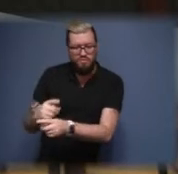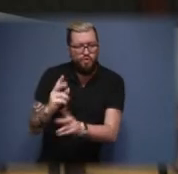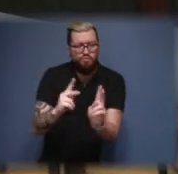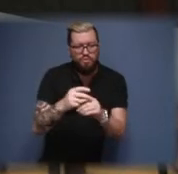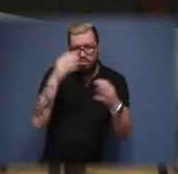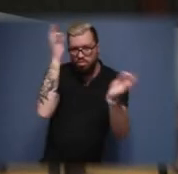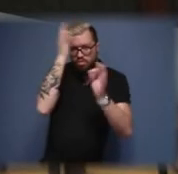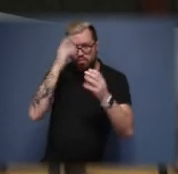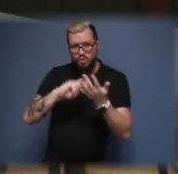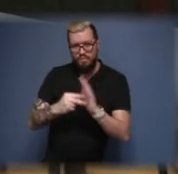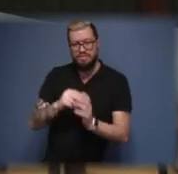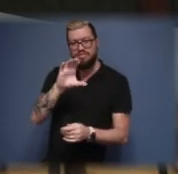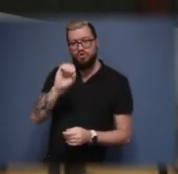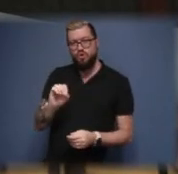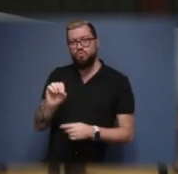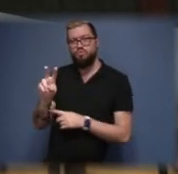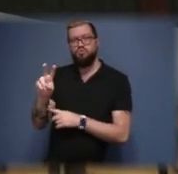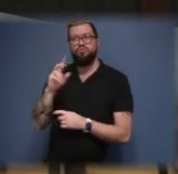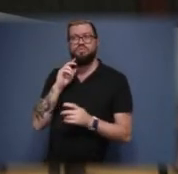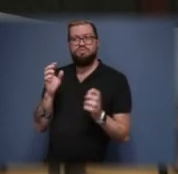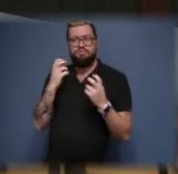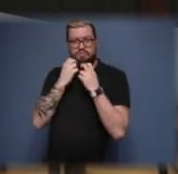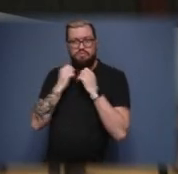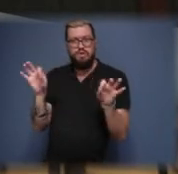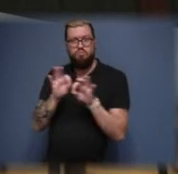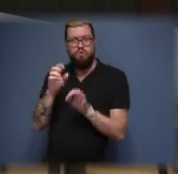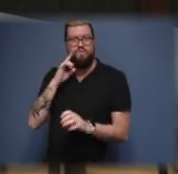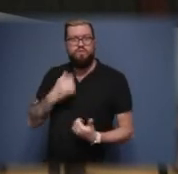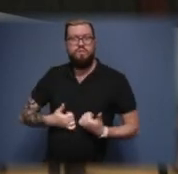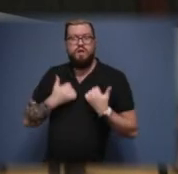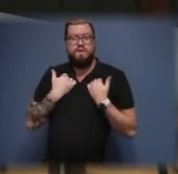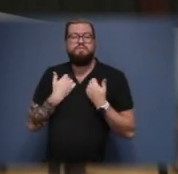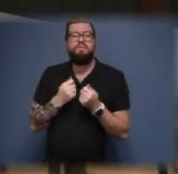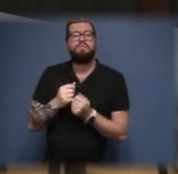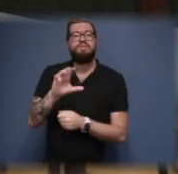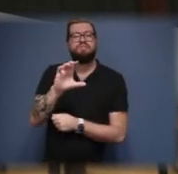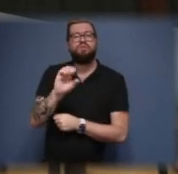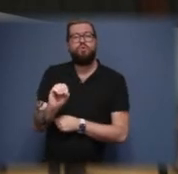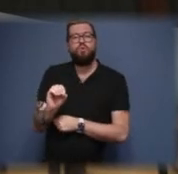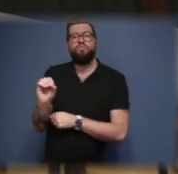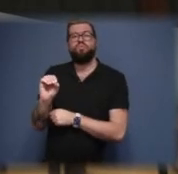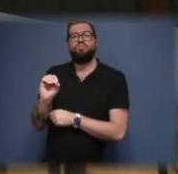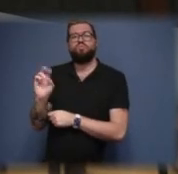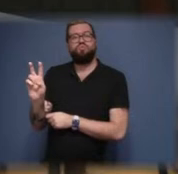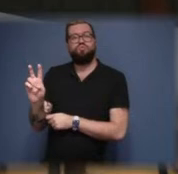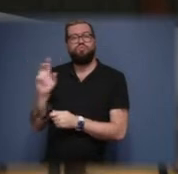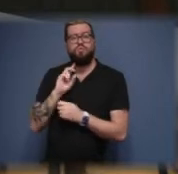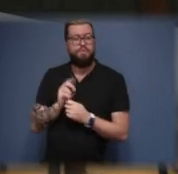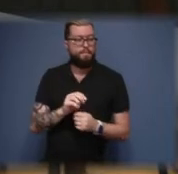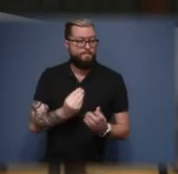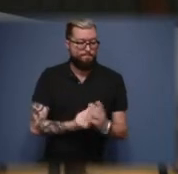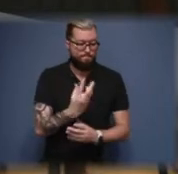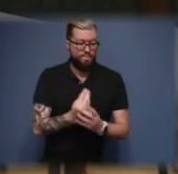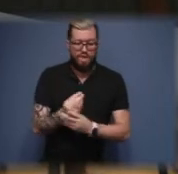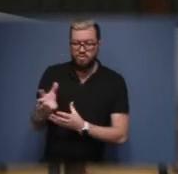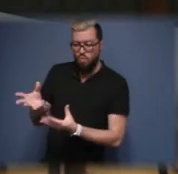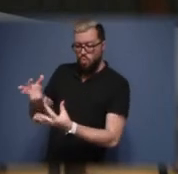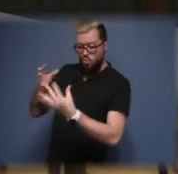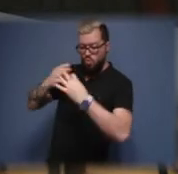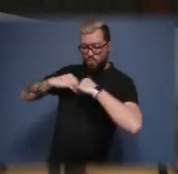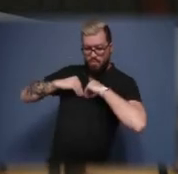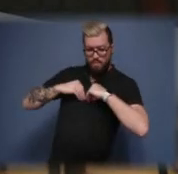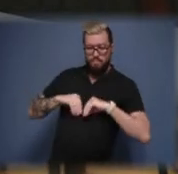Carbon dioxide is an essential for life. Carbon dioxide, the plants take in the carbon dioxide and produce